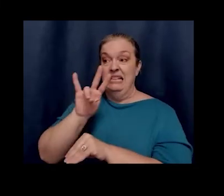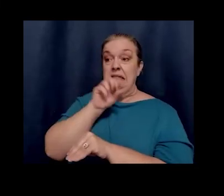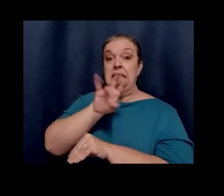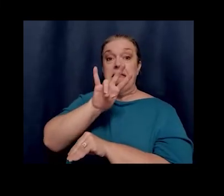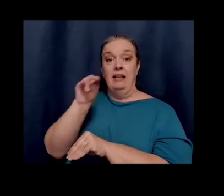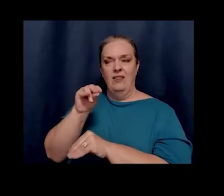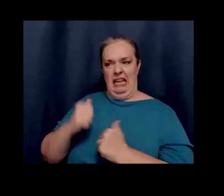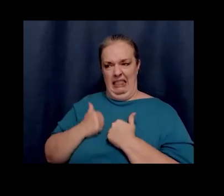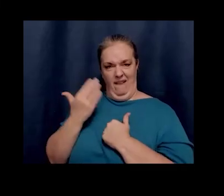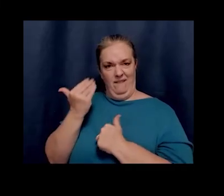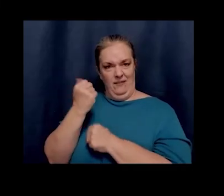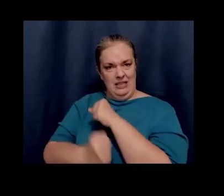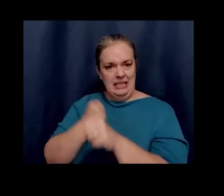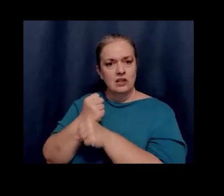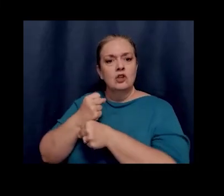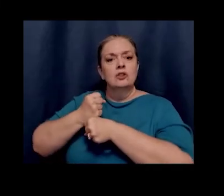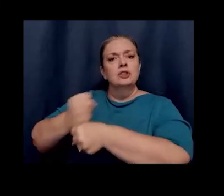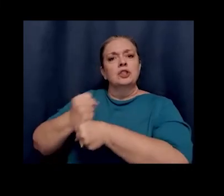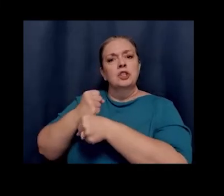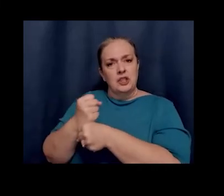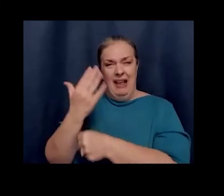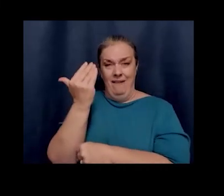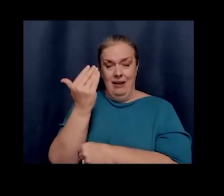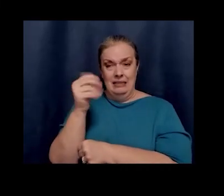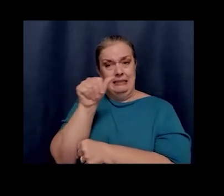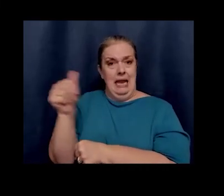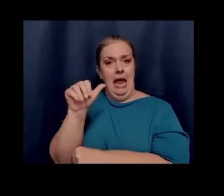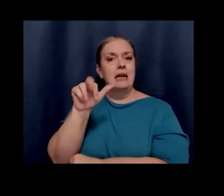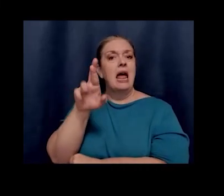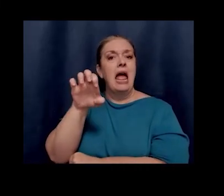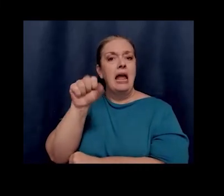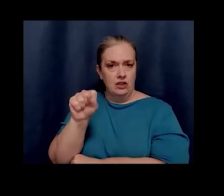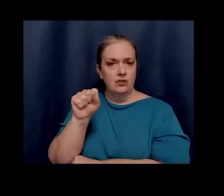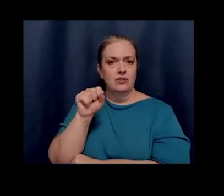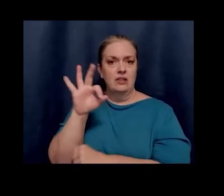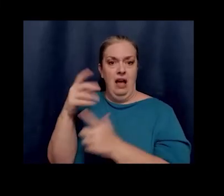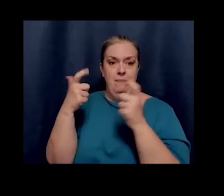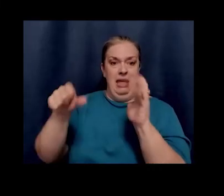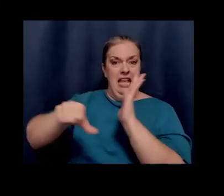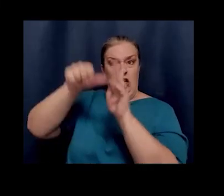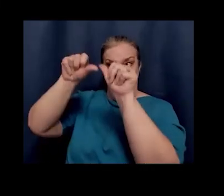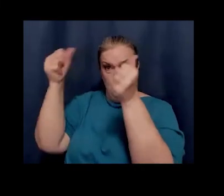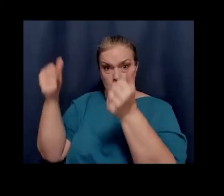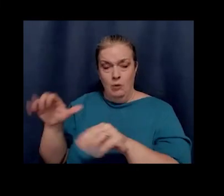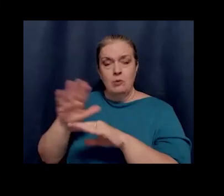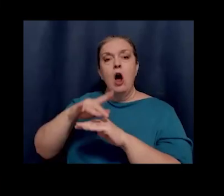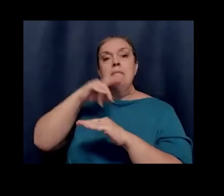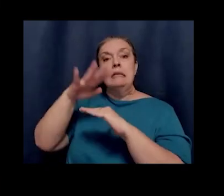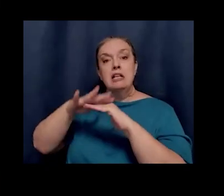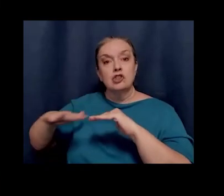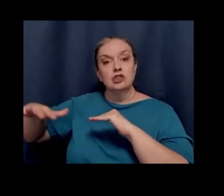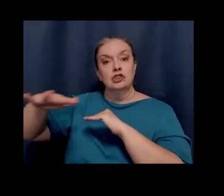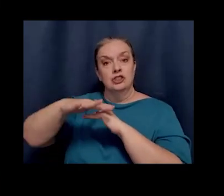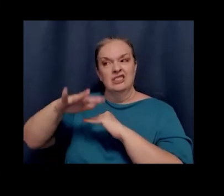life, creating 10 acres full of large-scale sculpture on the desert floor, basically making the desert floor itself